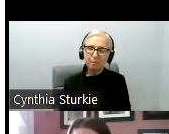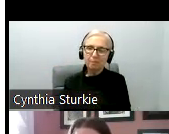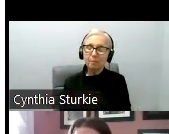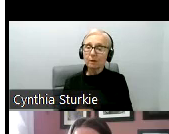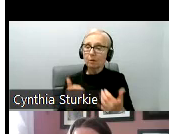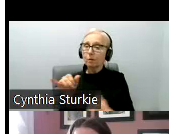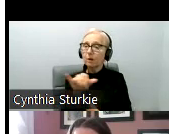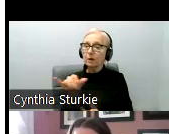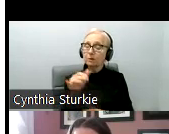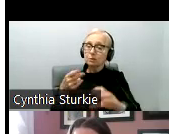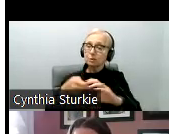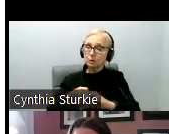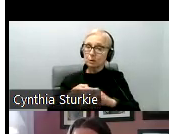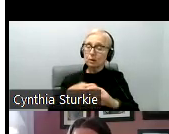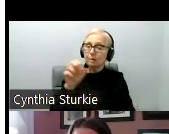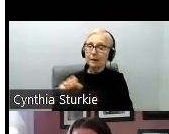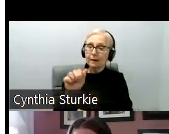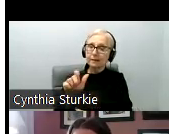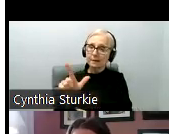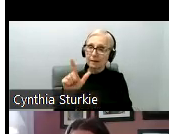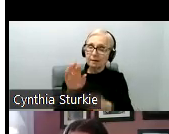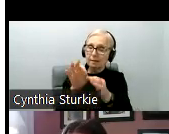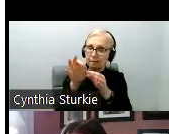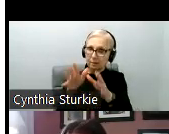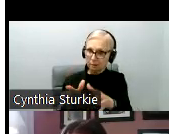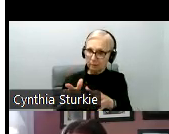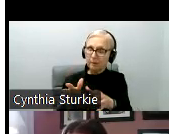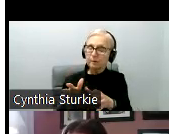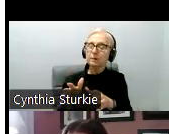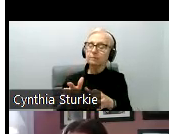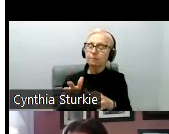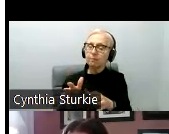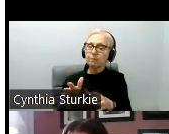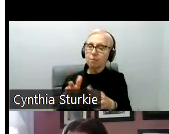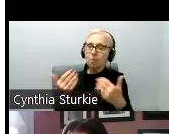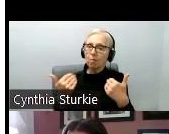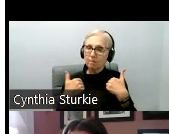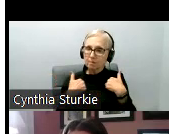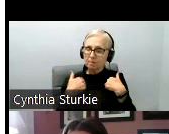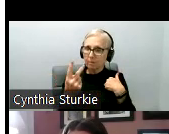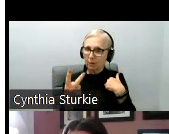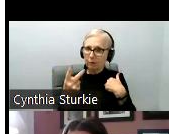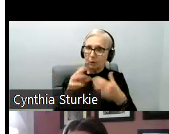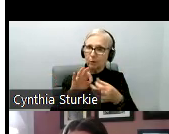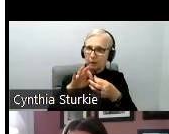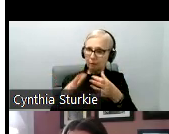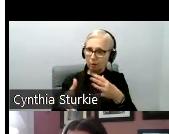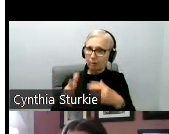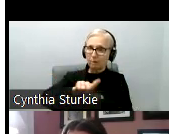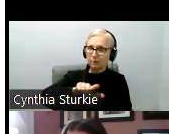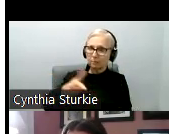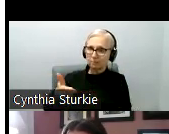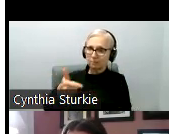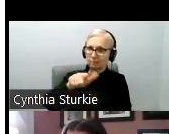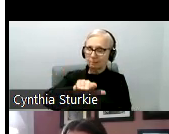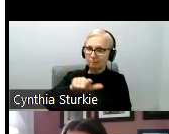We are also joined by American Sign Language, or ASL, interpreters. We have 2 interpreters that will alternate